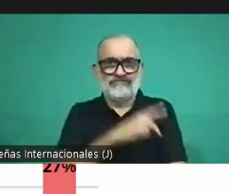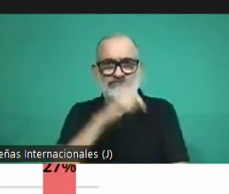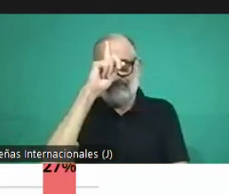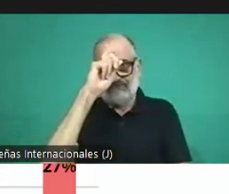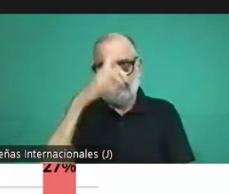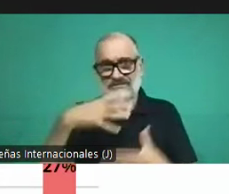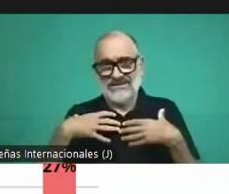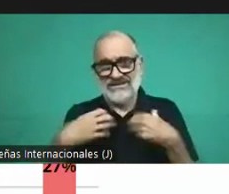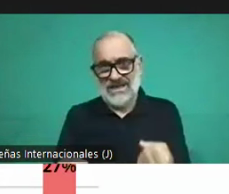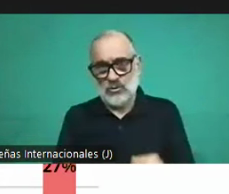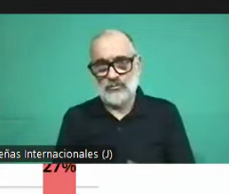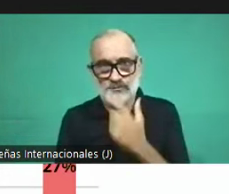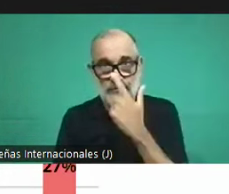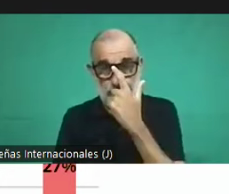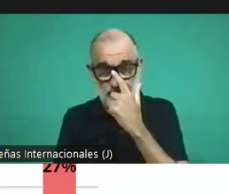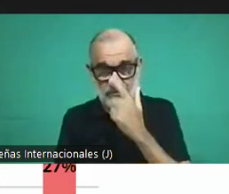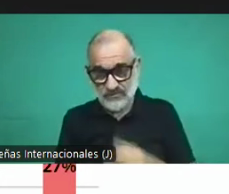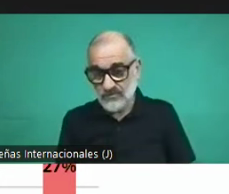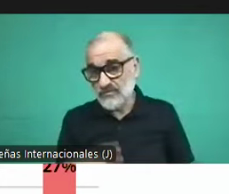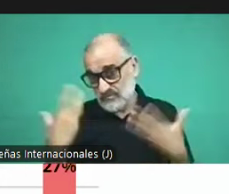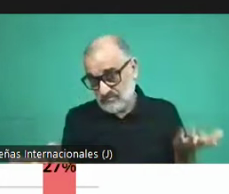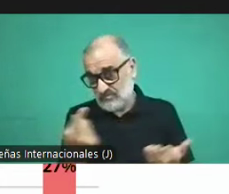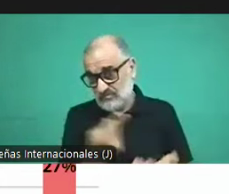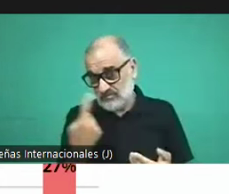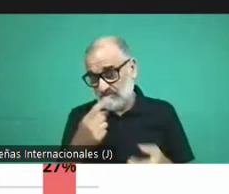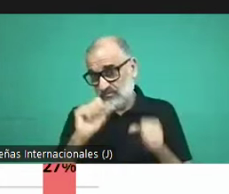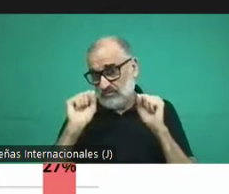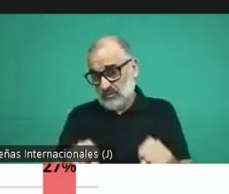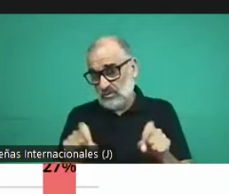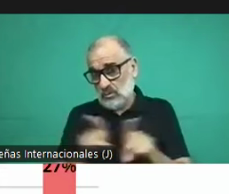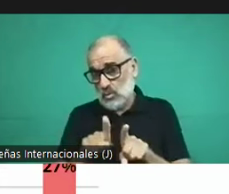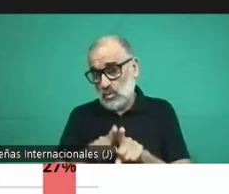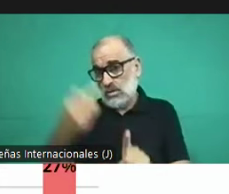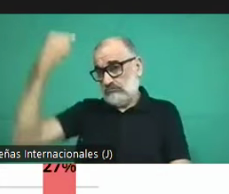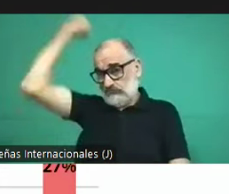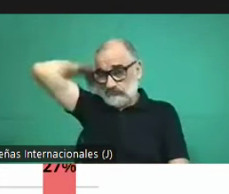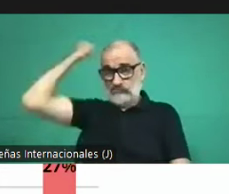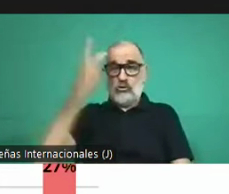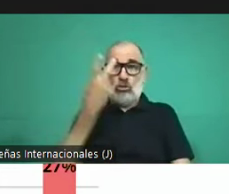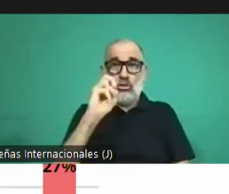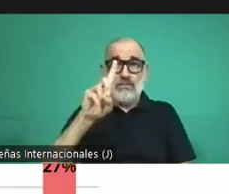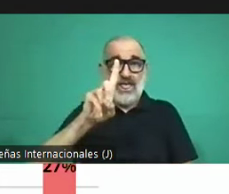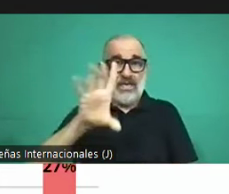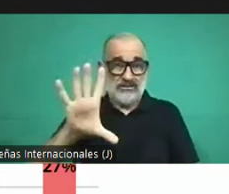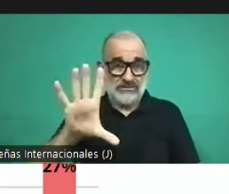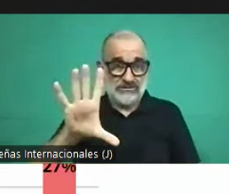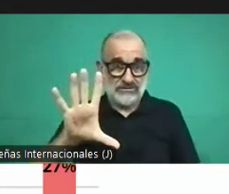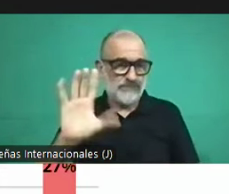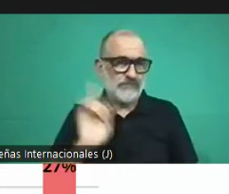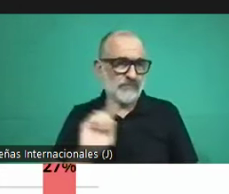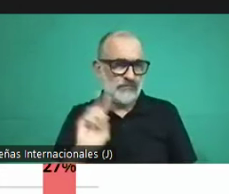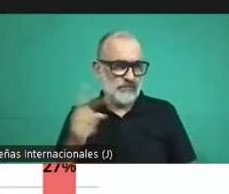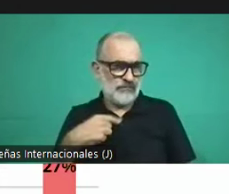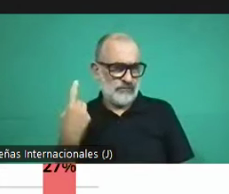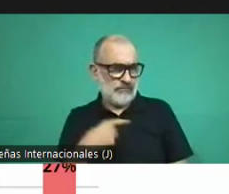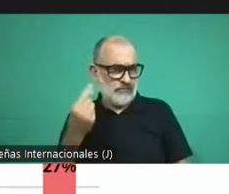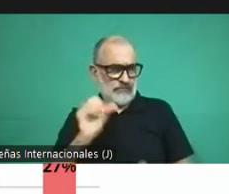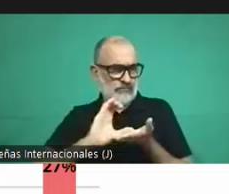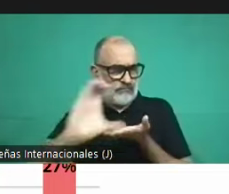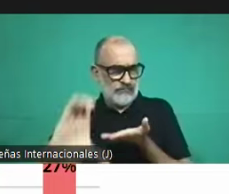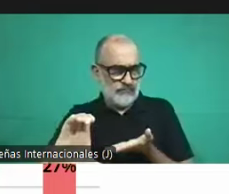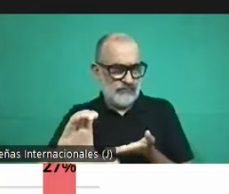health, we are able to see how in the year 2025, the financing was